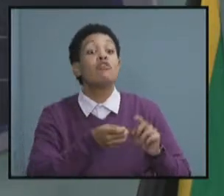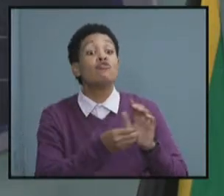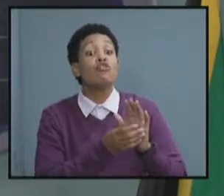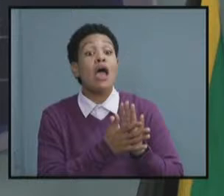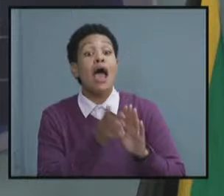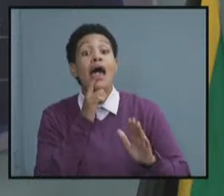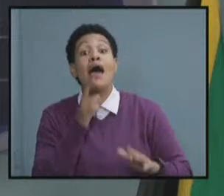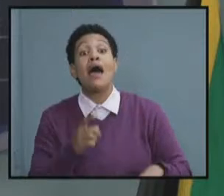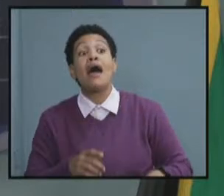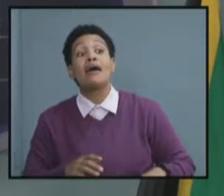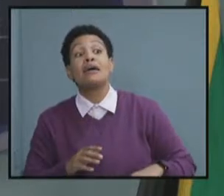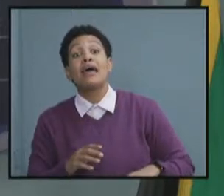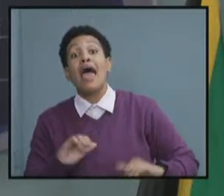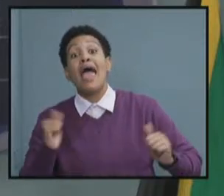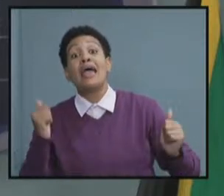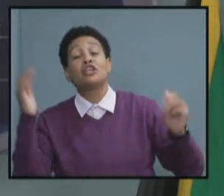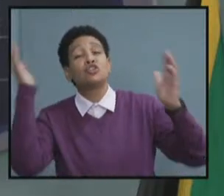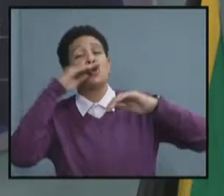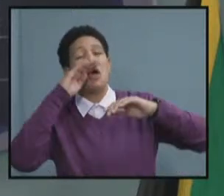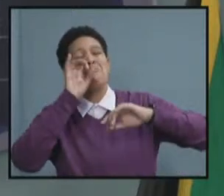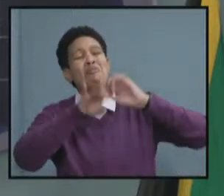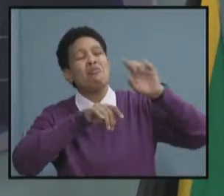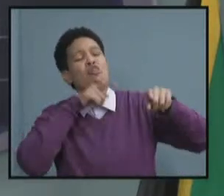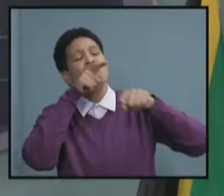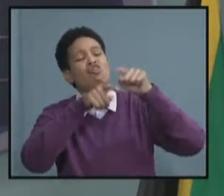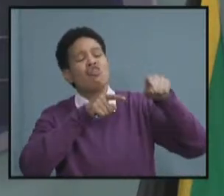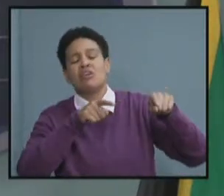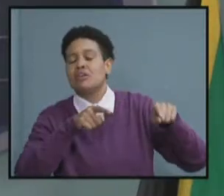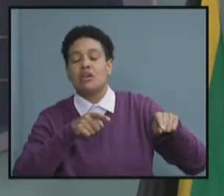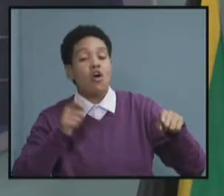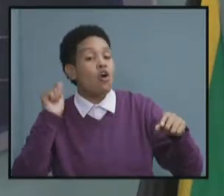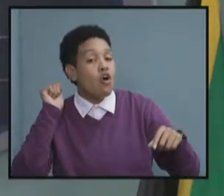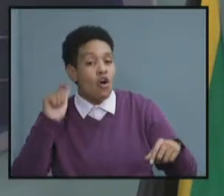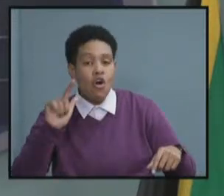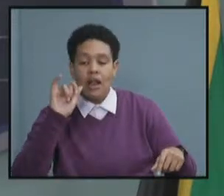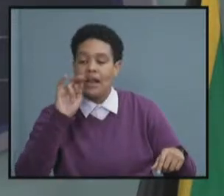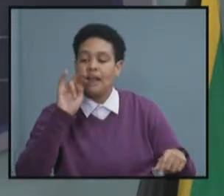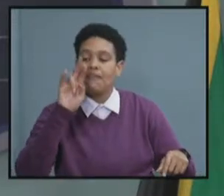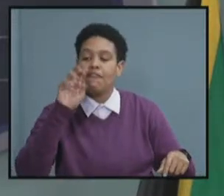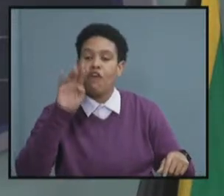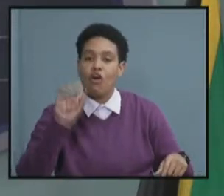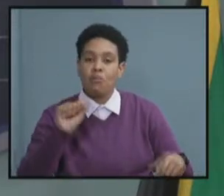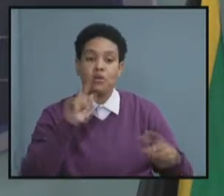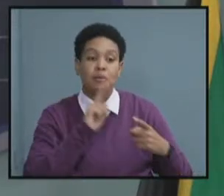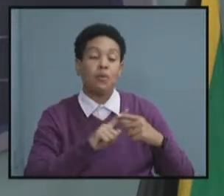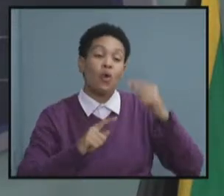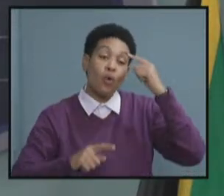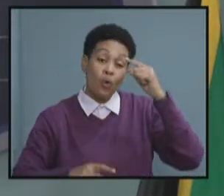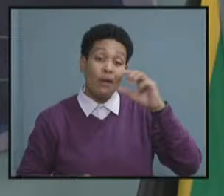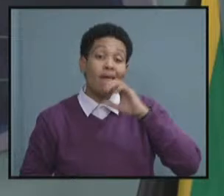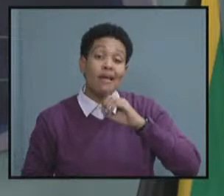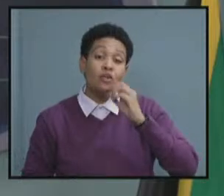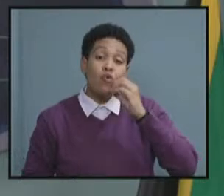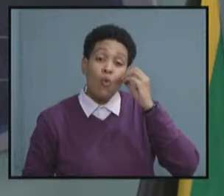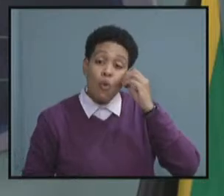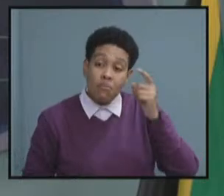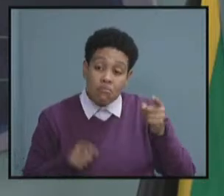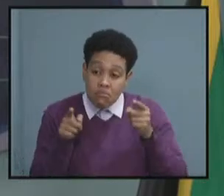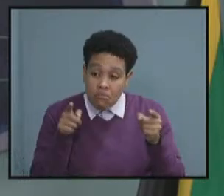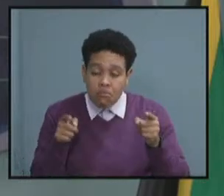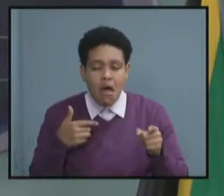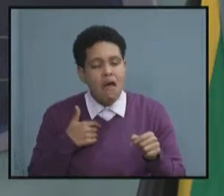mischief that is being made that all infirmaries and golden age home